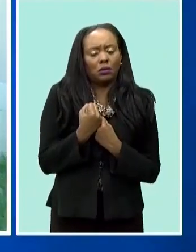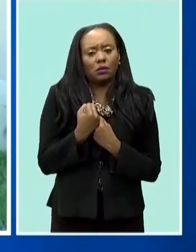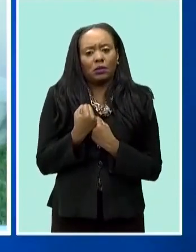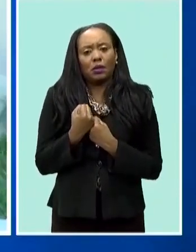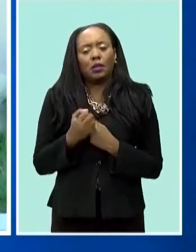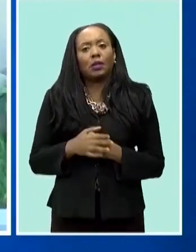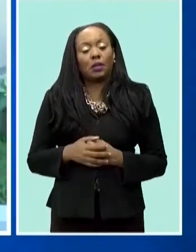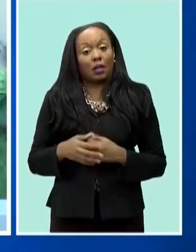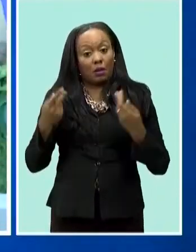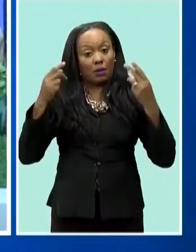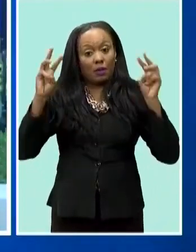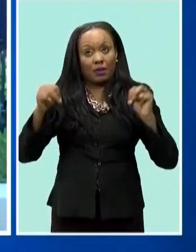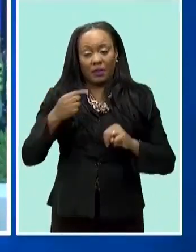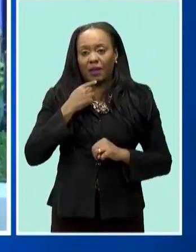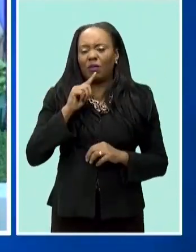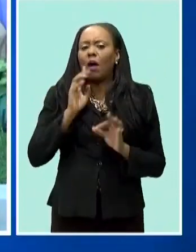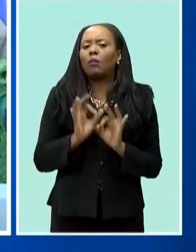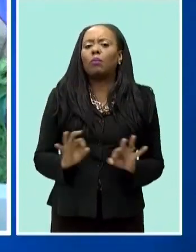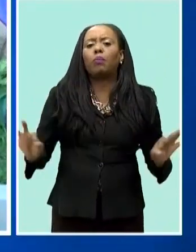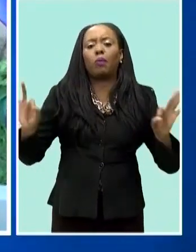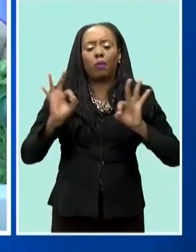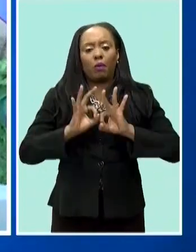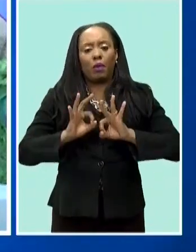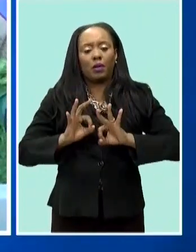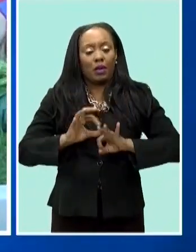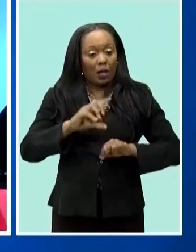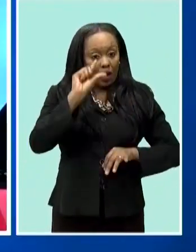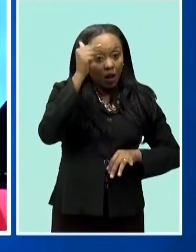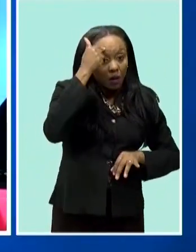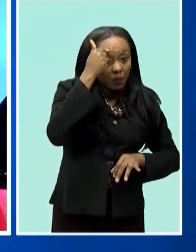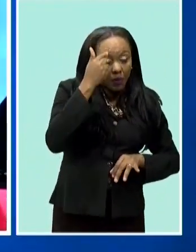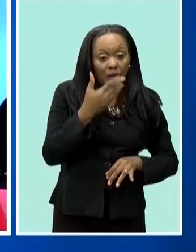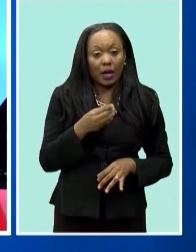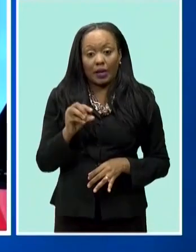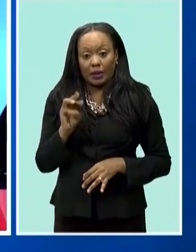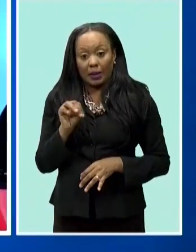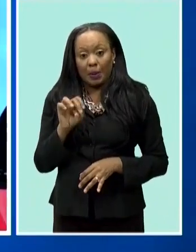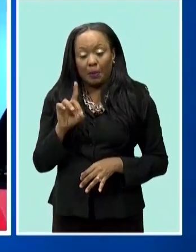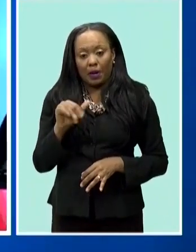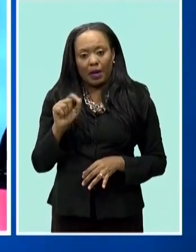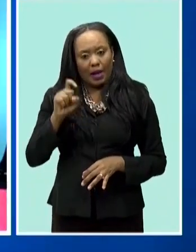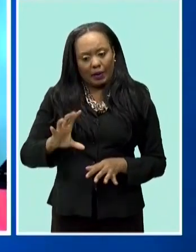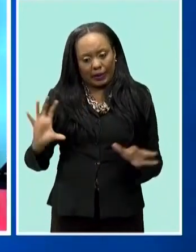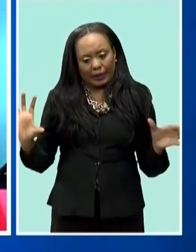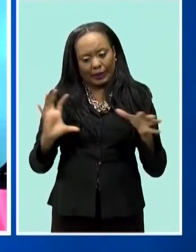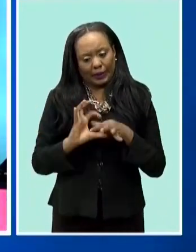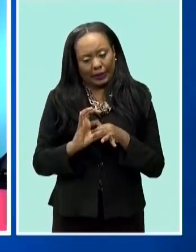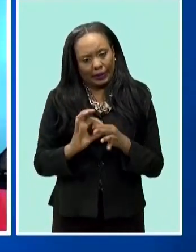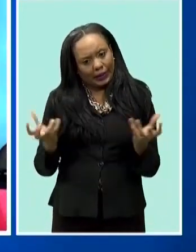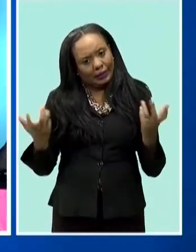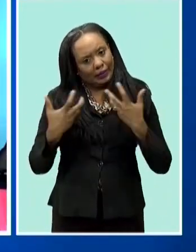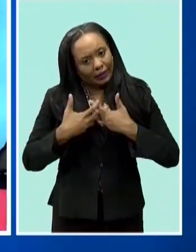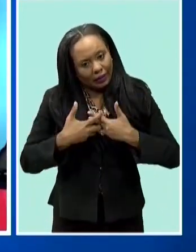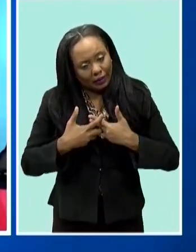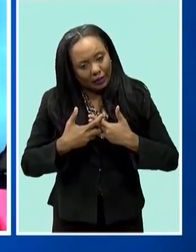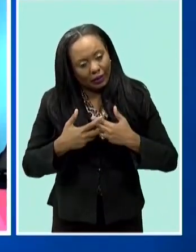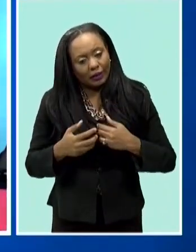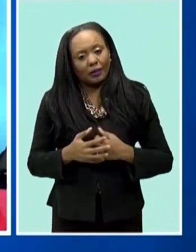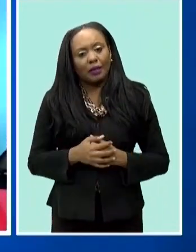the occasion to highlight the importance of government working with the media. To be able, first and foremost, to continue to